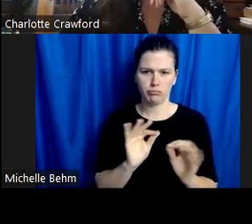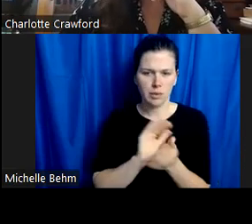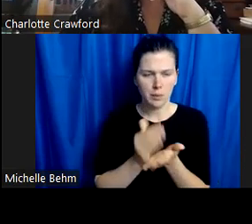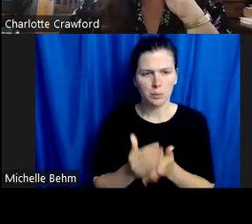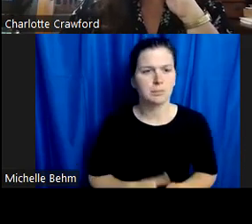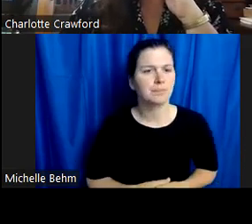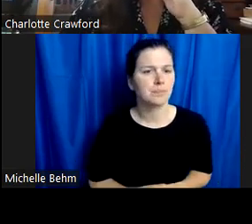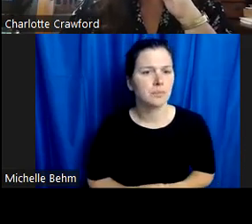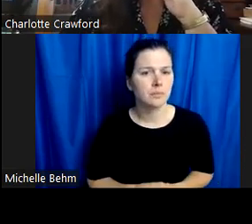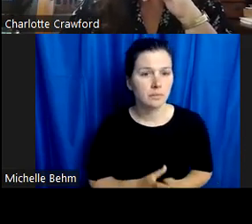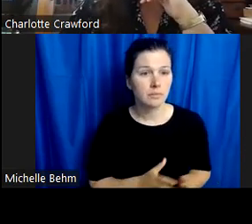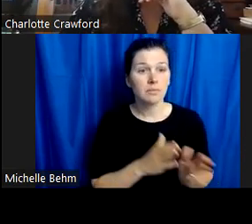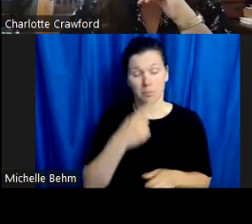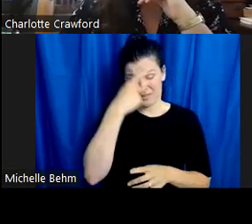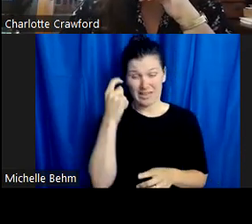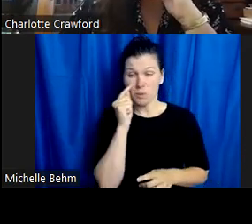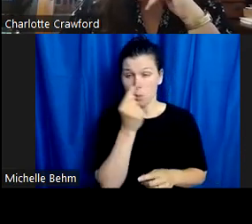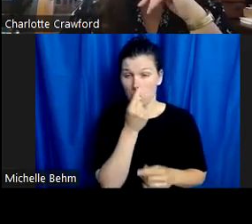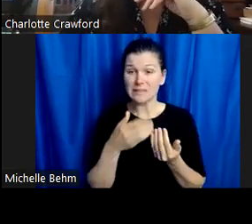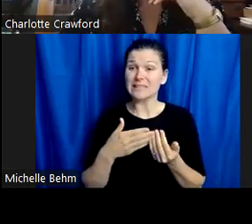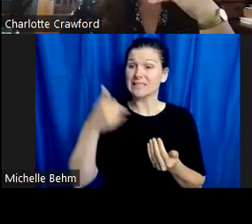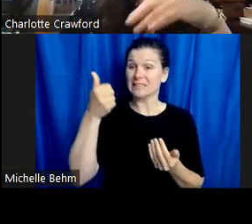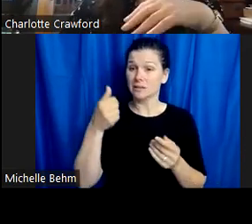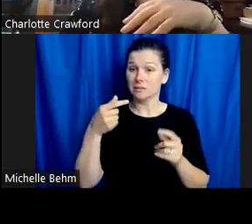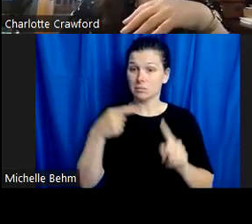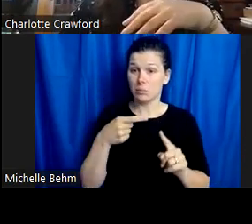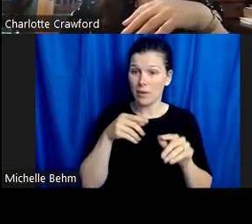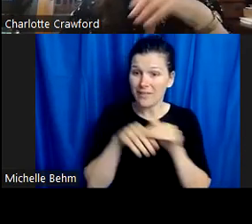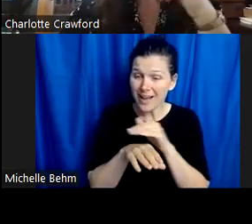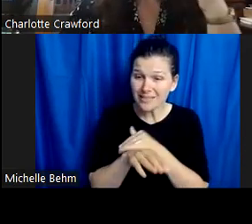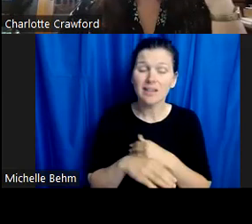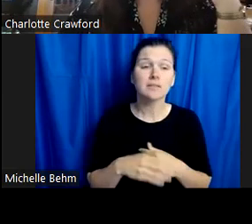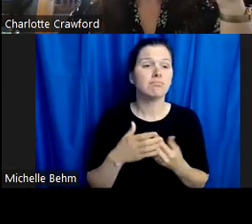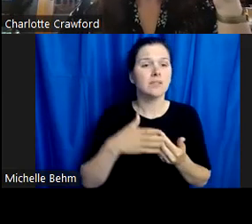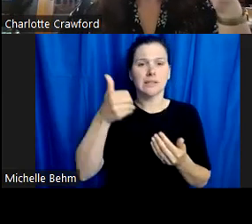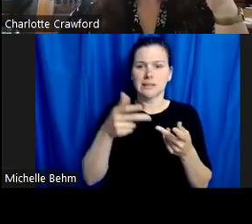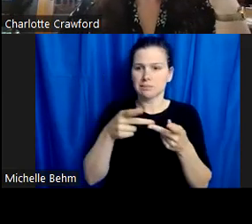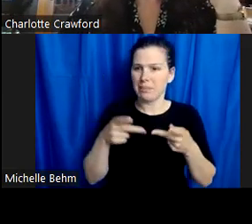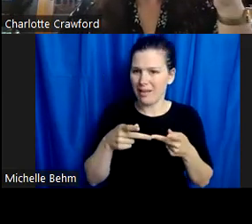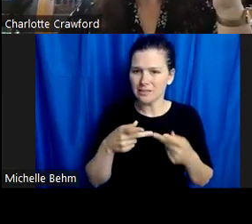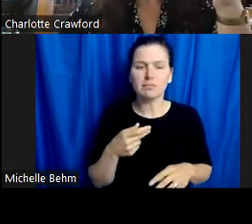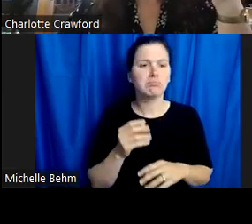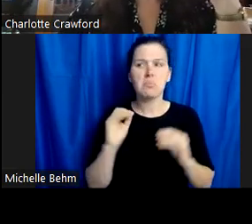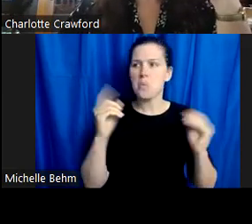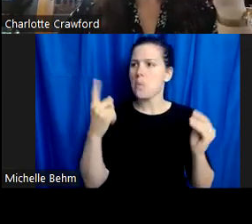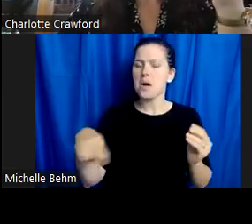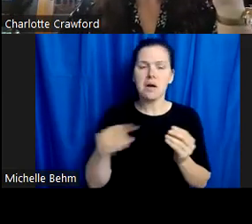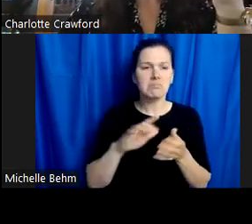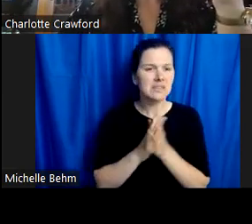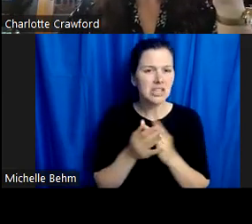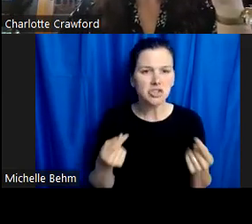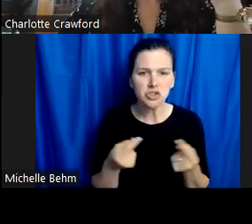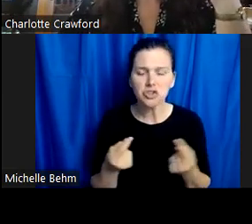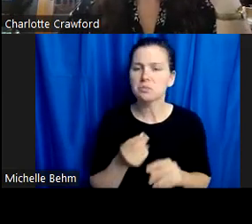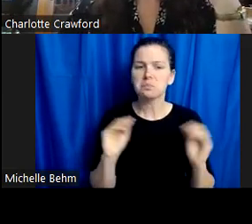So since the nose is the easiest point of access, it's the easiest place to do it. Nobody gets hurt. There's no risk of